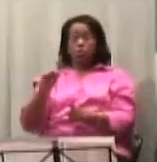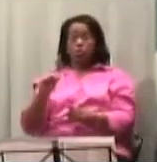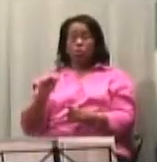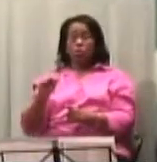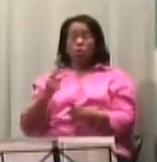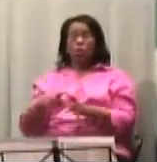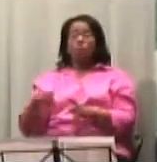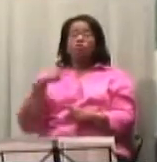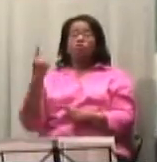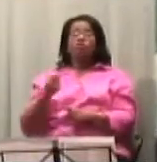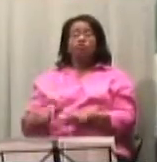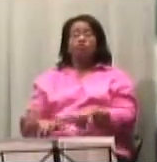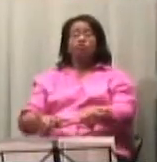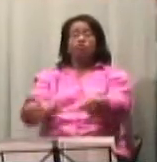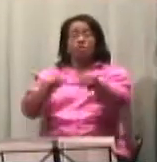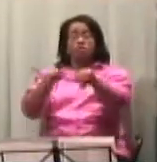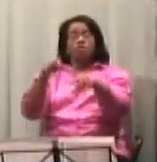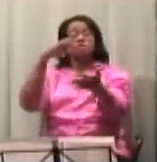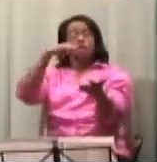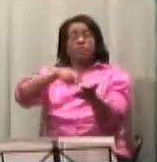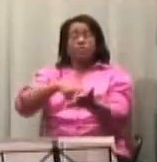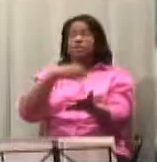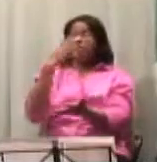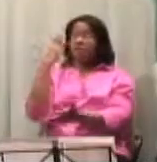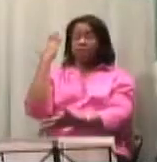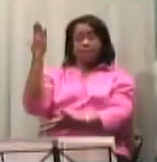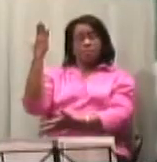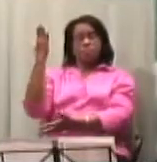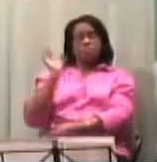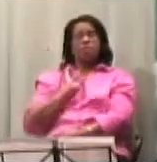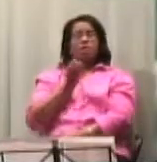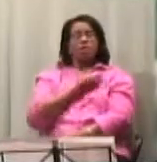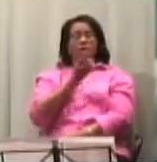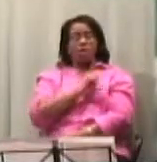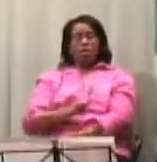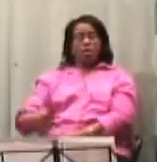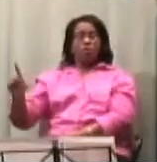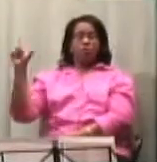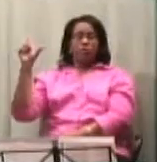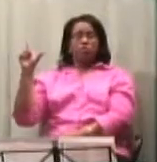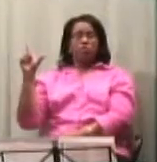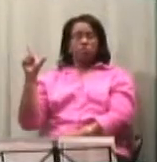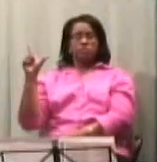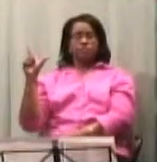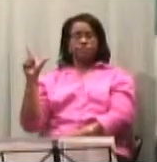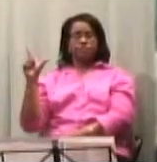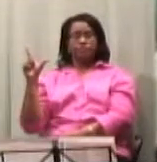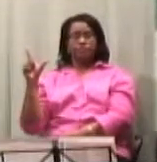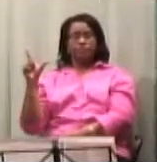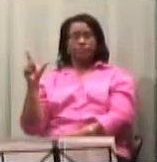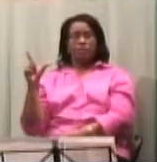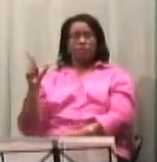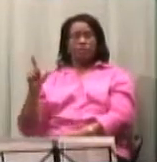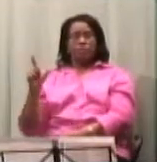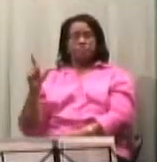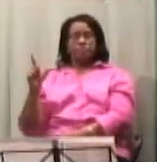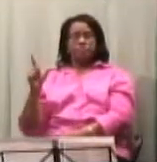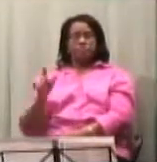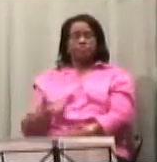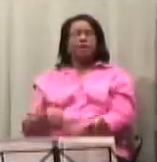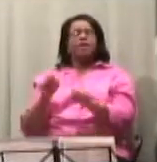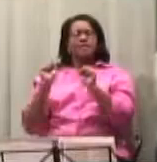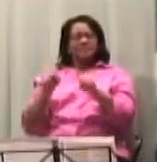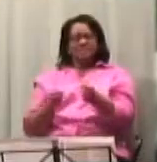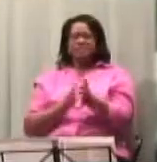the apostles, at the time, today, to all of us, He requires a life commitment. Of course, the